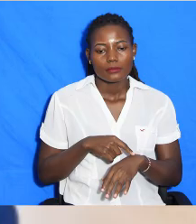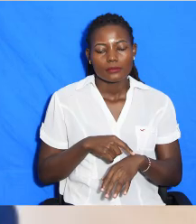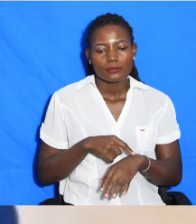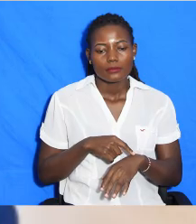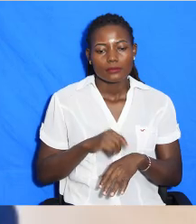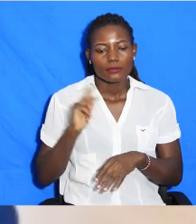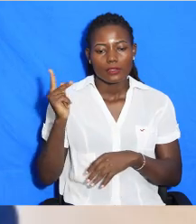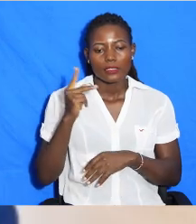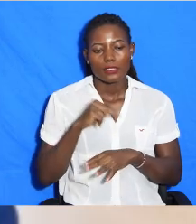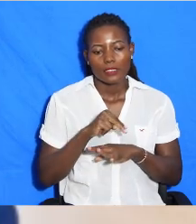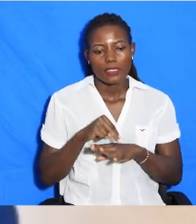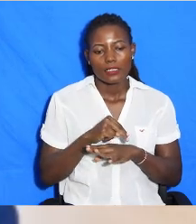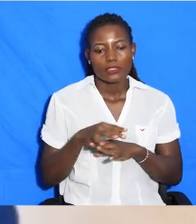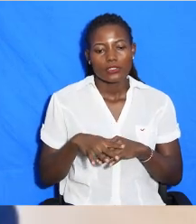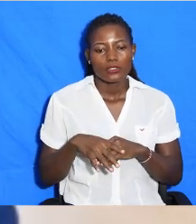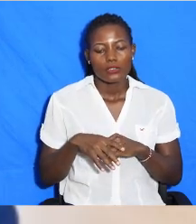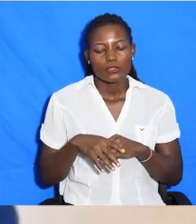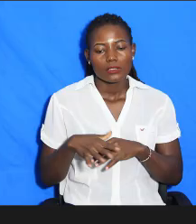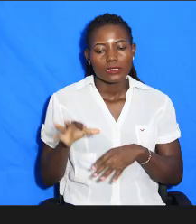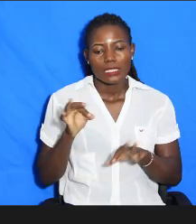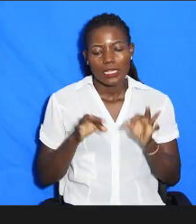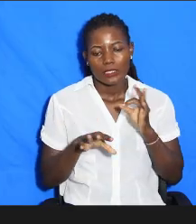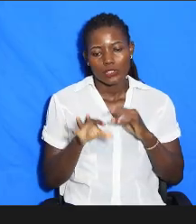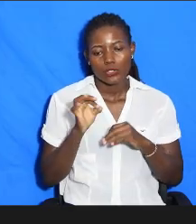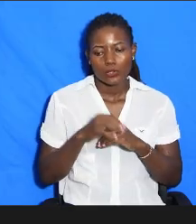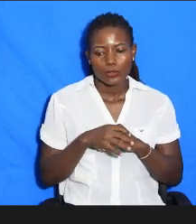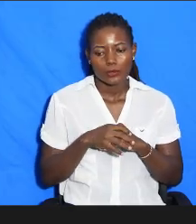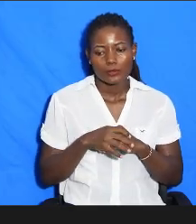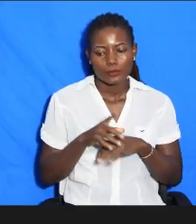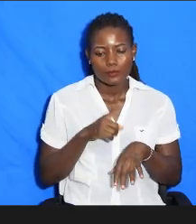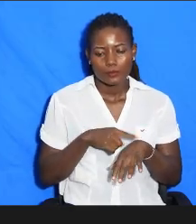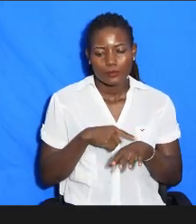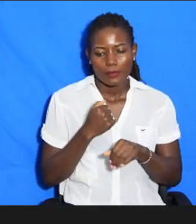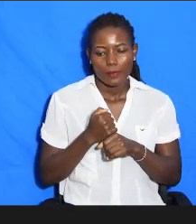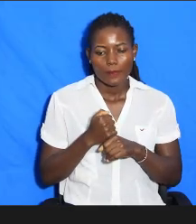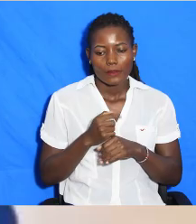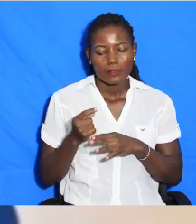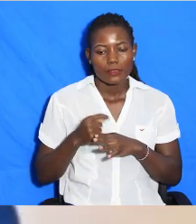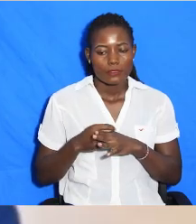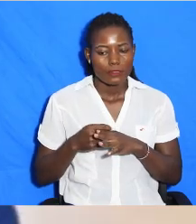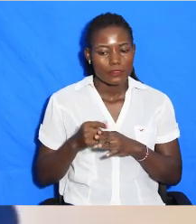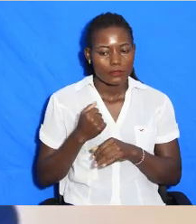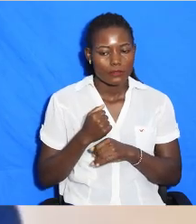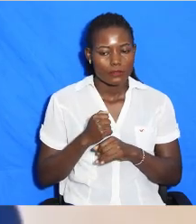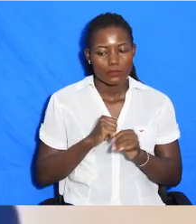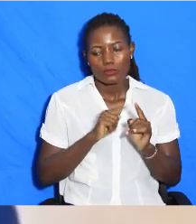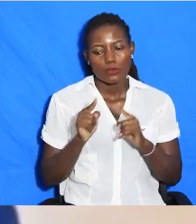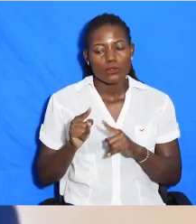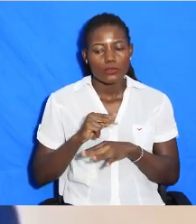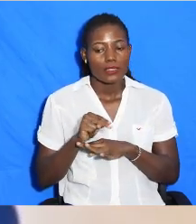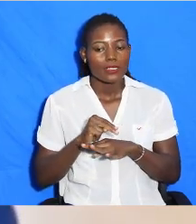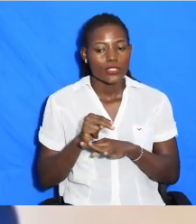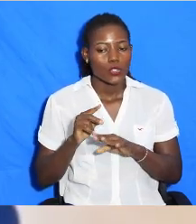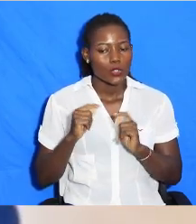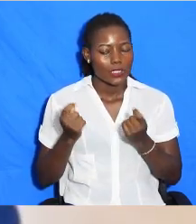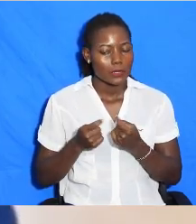the Kenya national trials, mm-hmm, the time they conduct the trials to make it to the national team, and